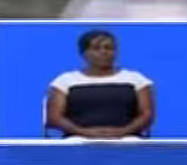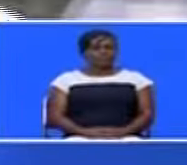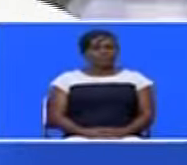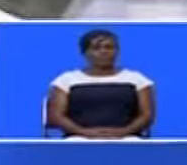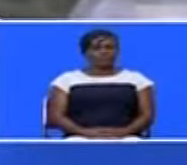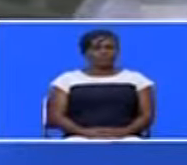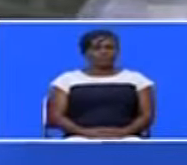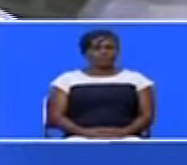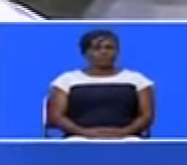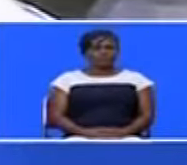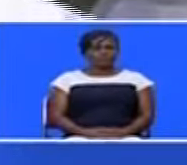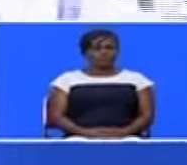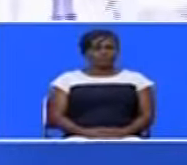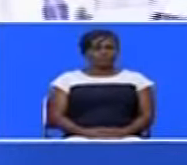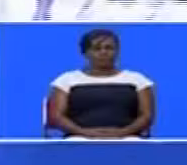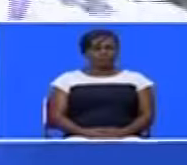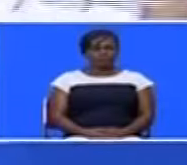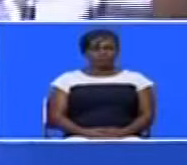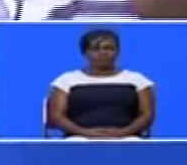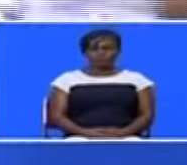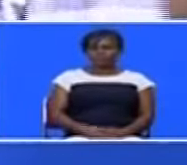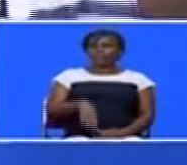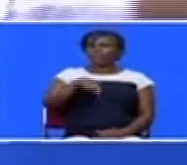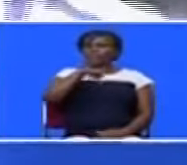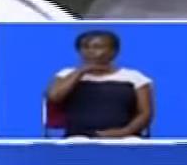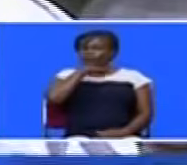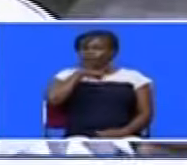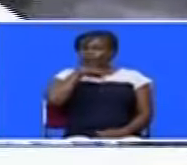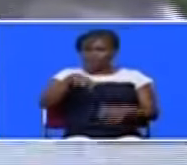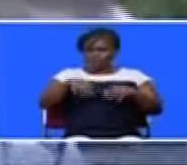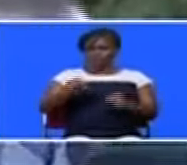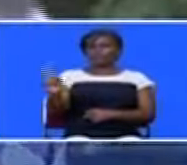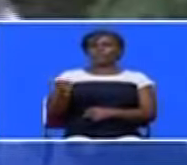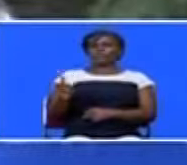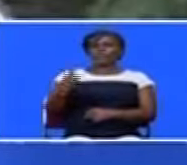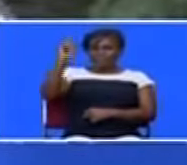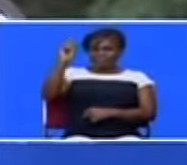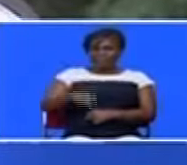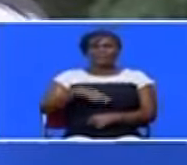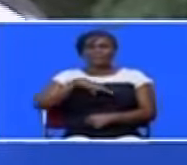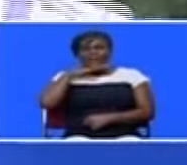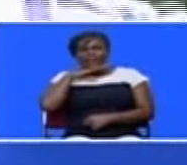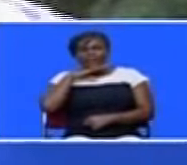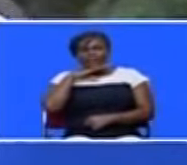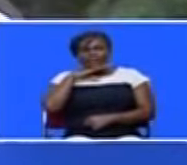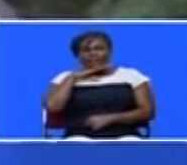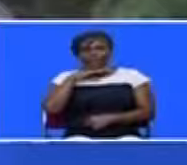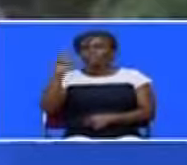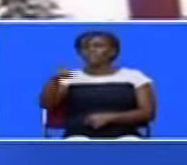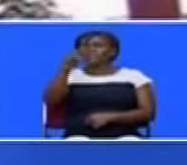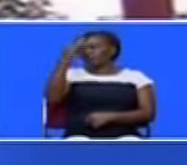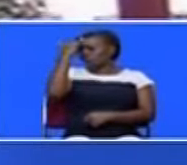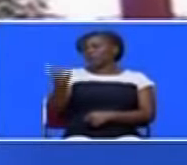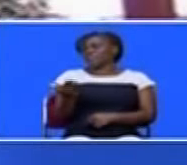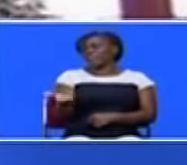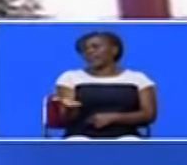Fire! Fire! Raila ndiye kwa president, lazima watu wakufe kiasi. Kwani kuna makosa gani?